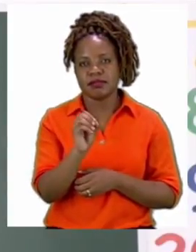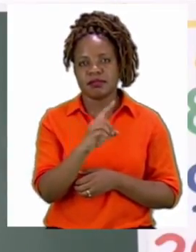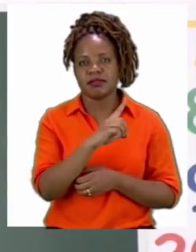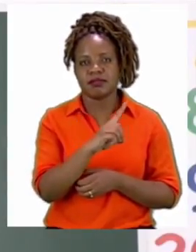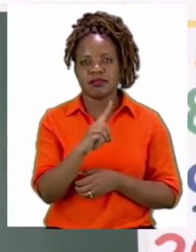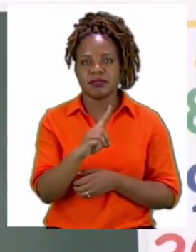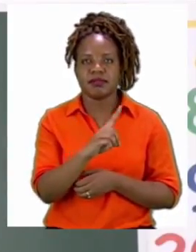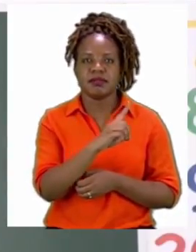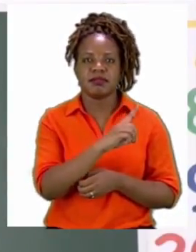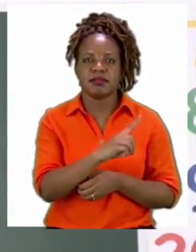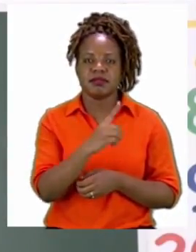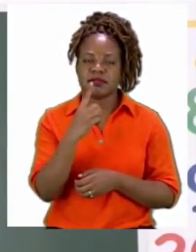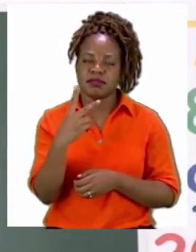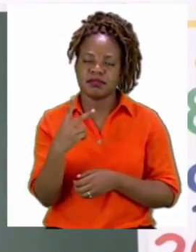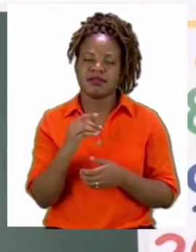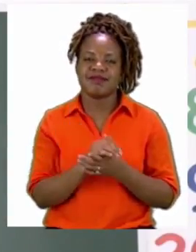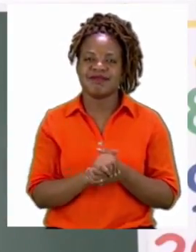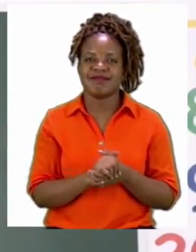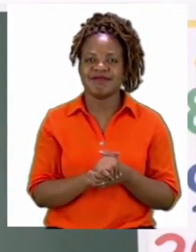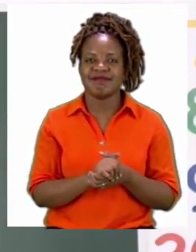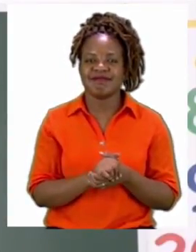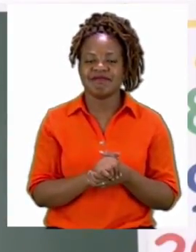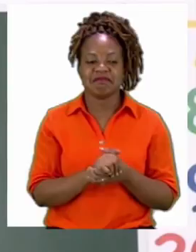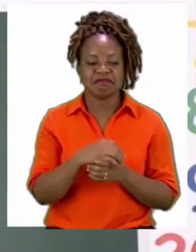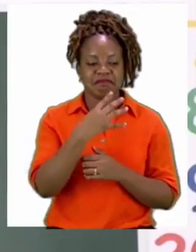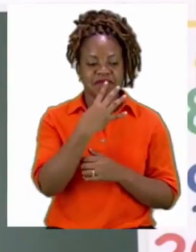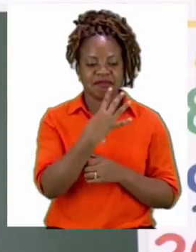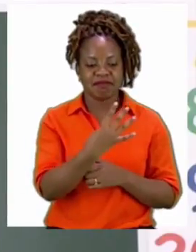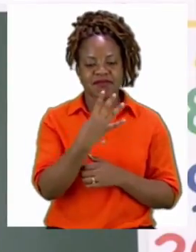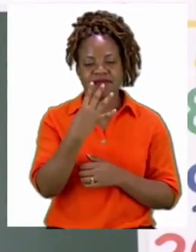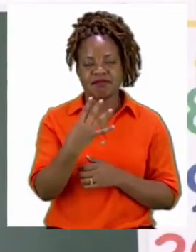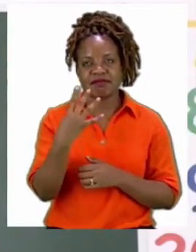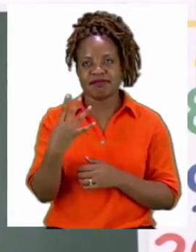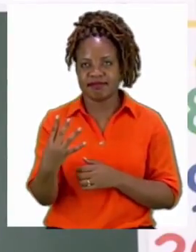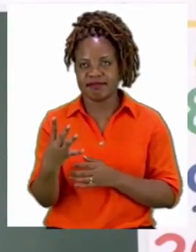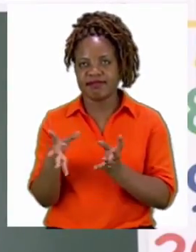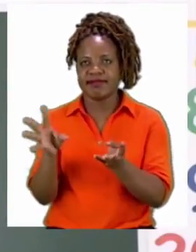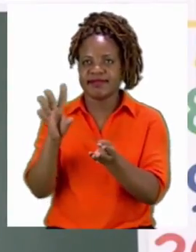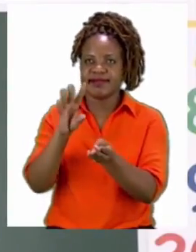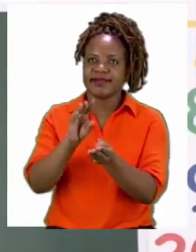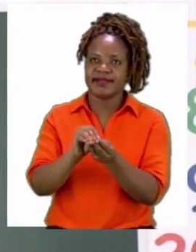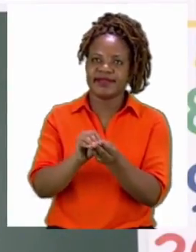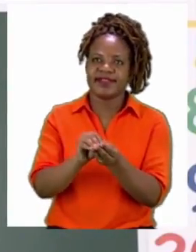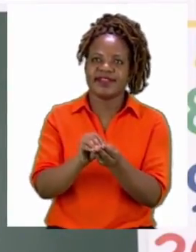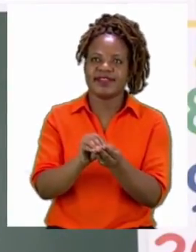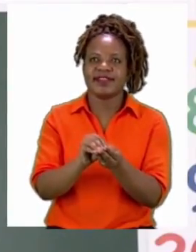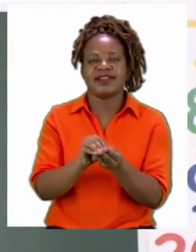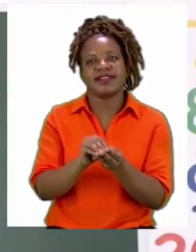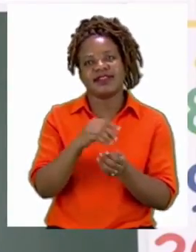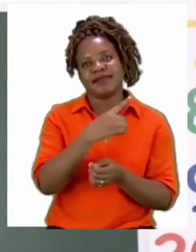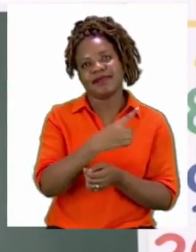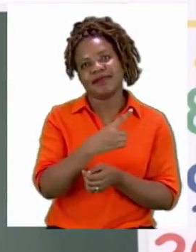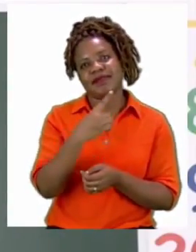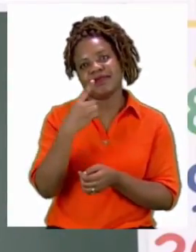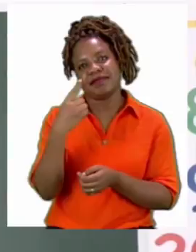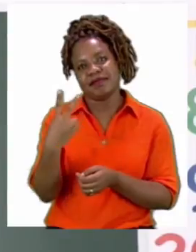10, 11, 12. So our answer here is 12,